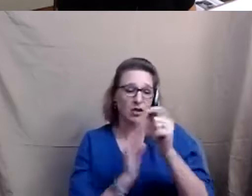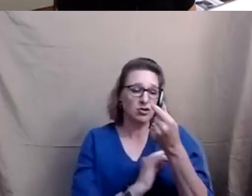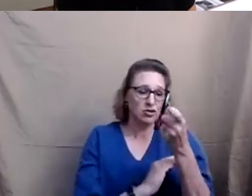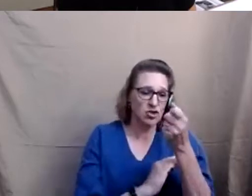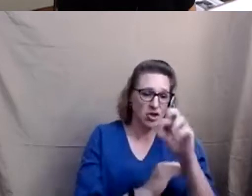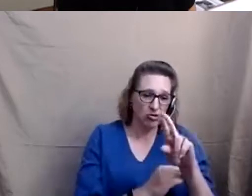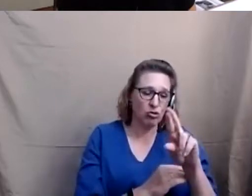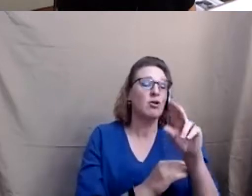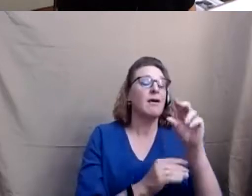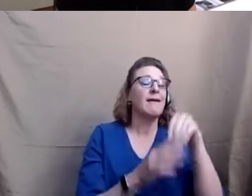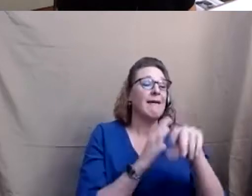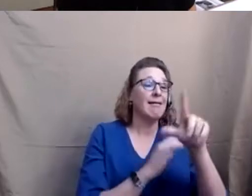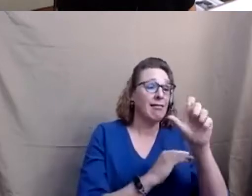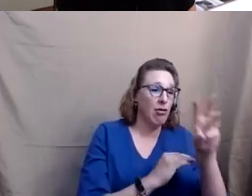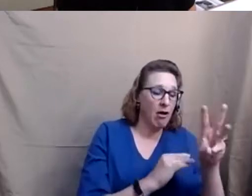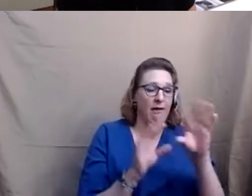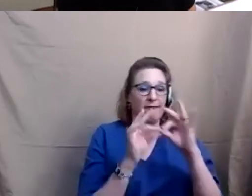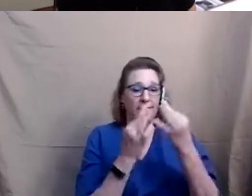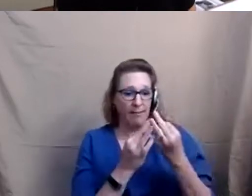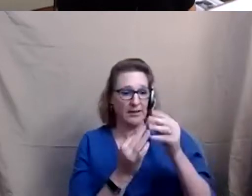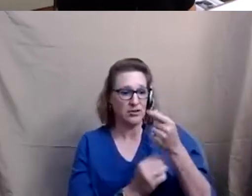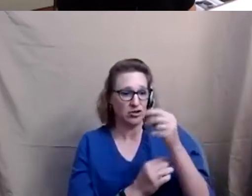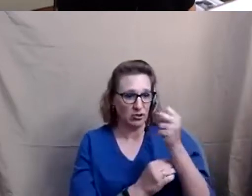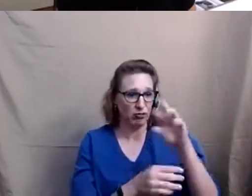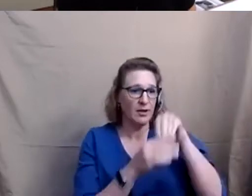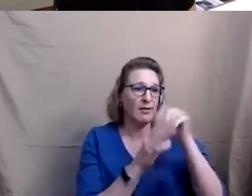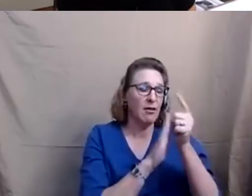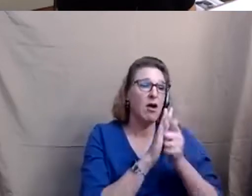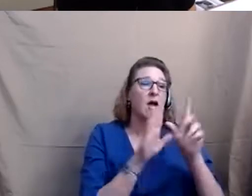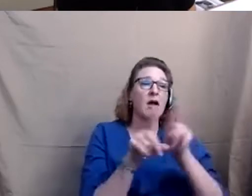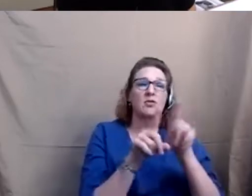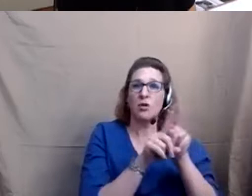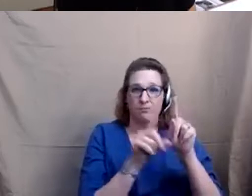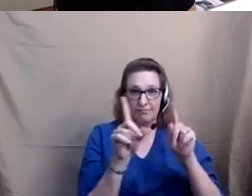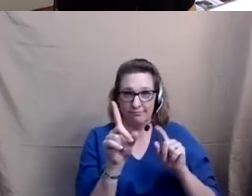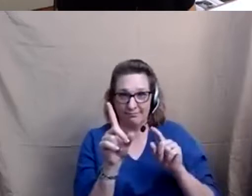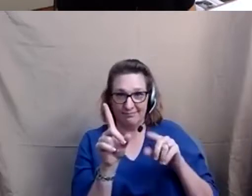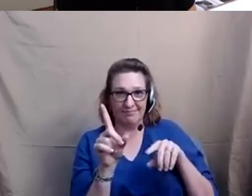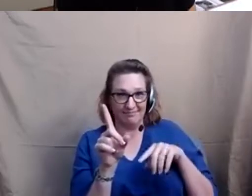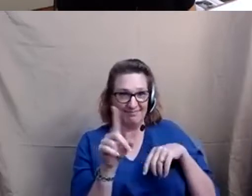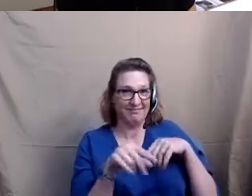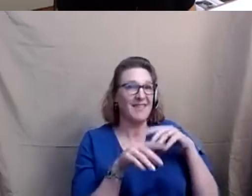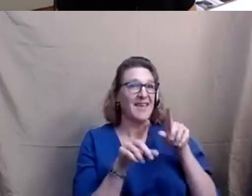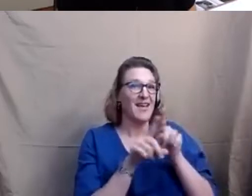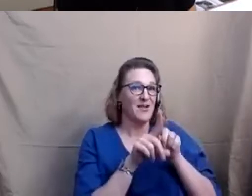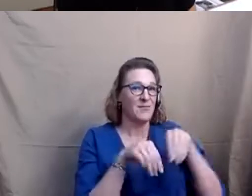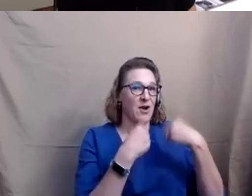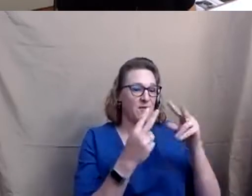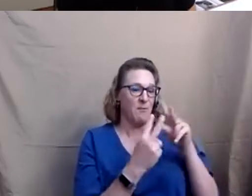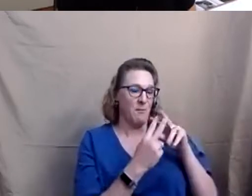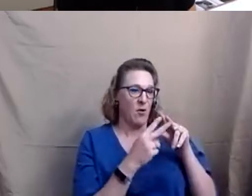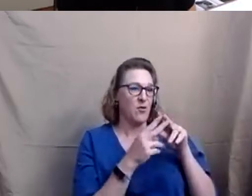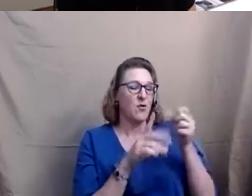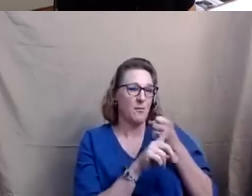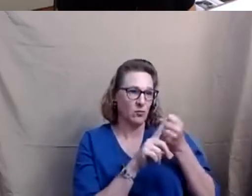in the law, and directs the Gender Violence Clinic, a clinic that provides direct representation in matters involving intimate partner abuse,